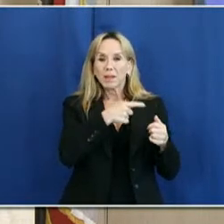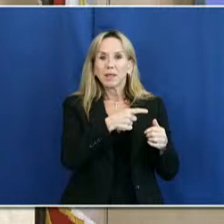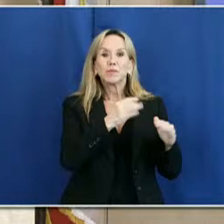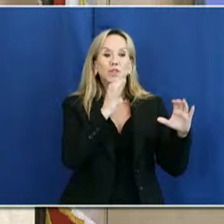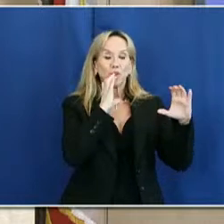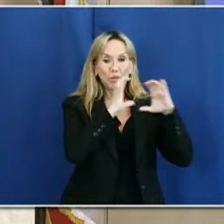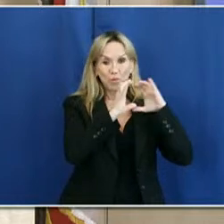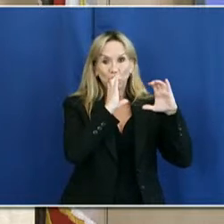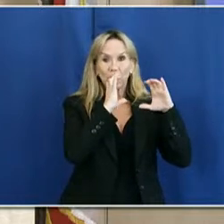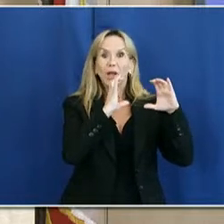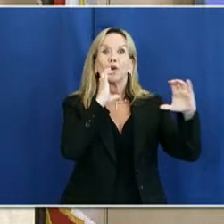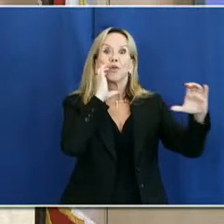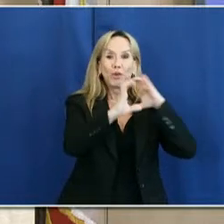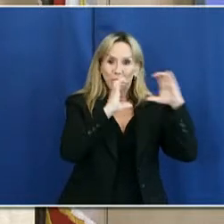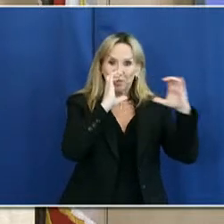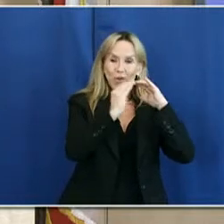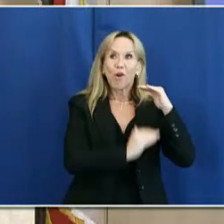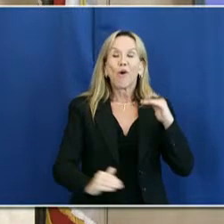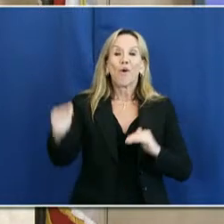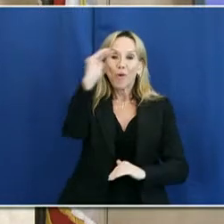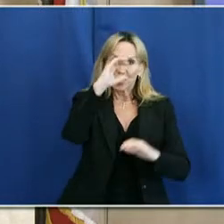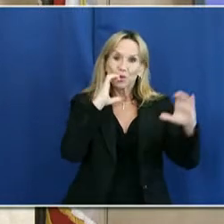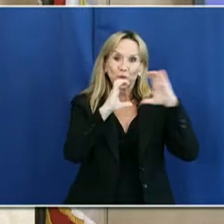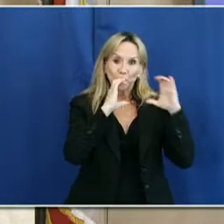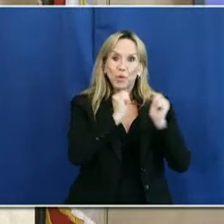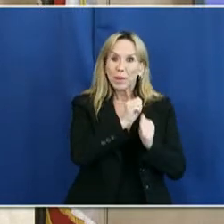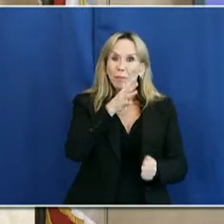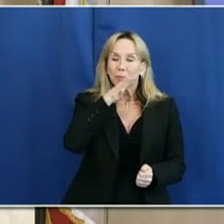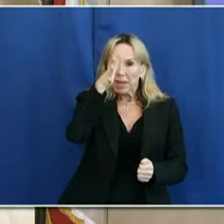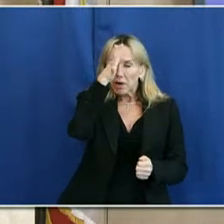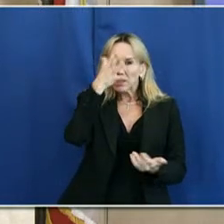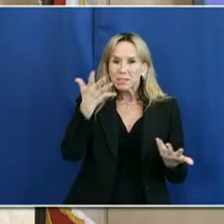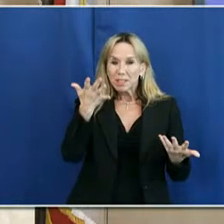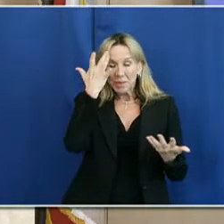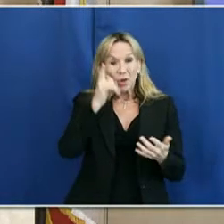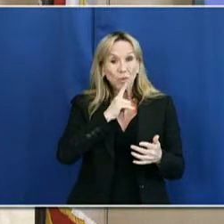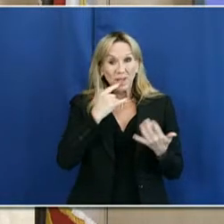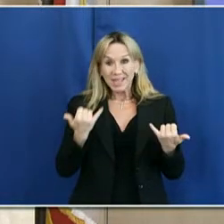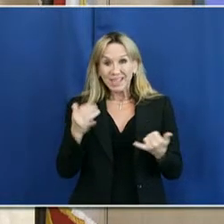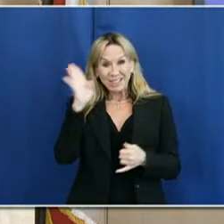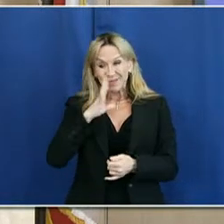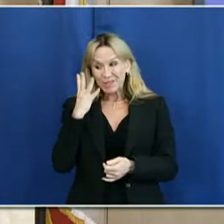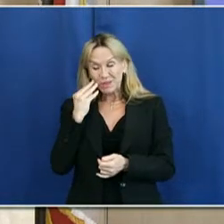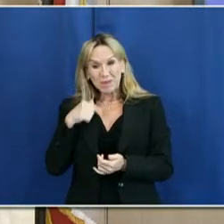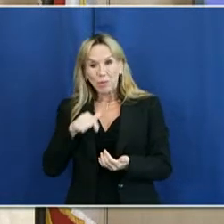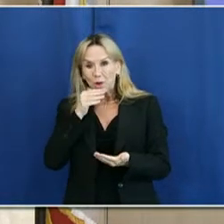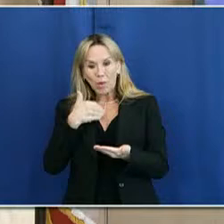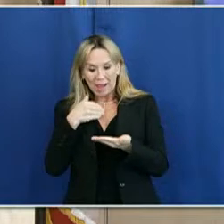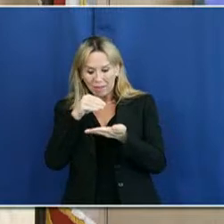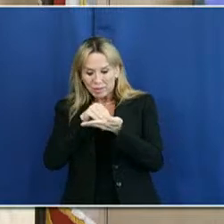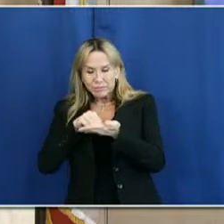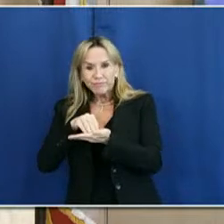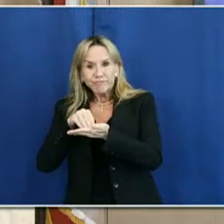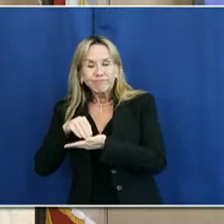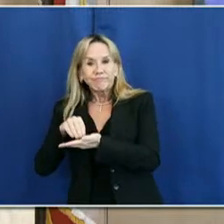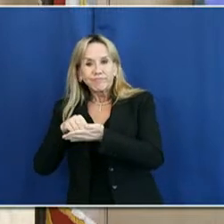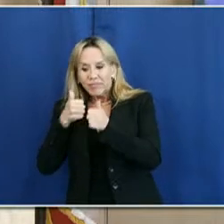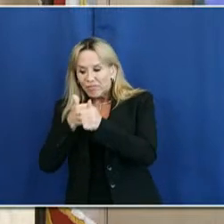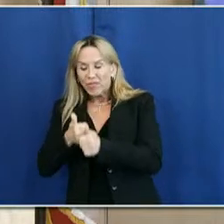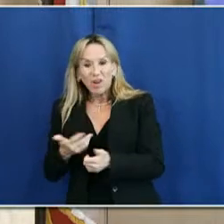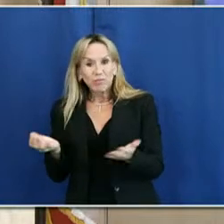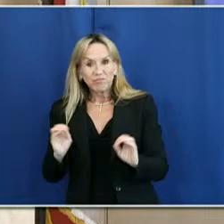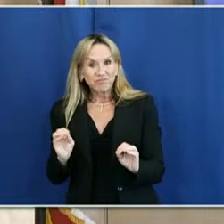the uncertainty, and truly there is not a playbook for this. And so having said that, we know